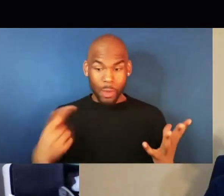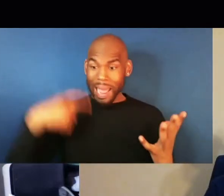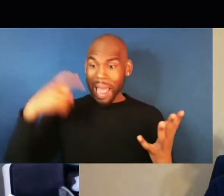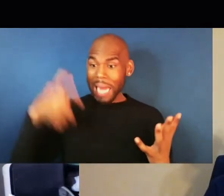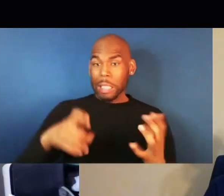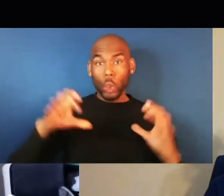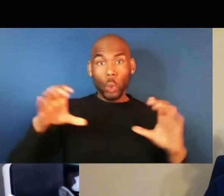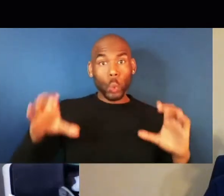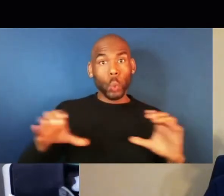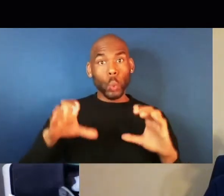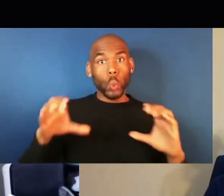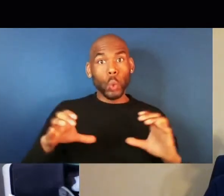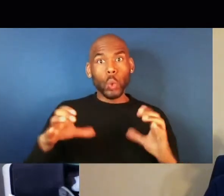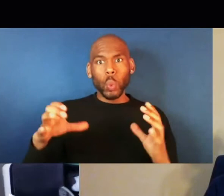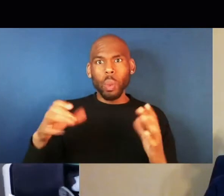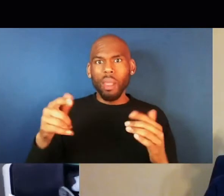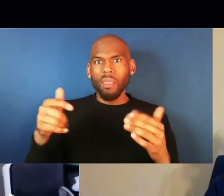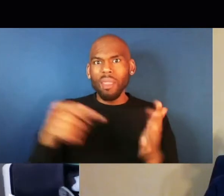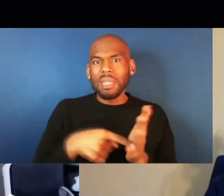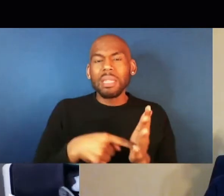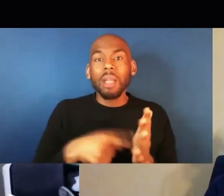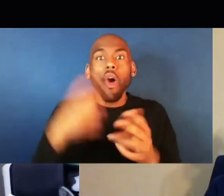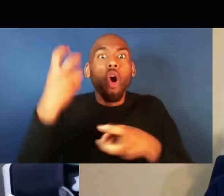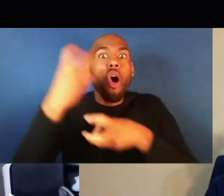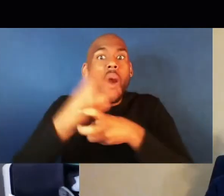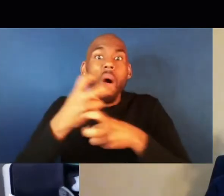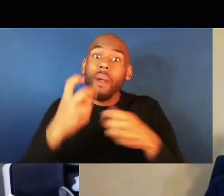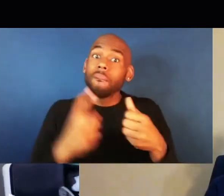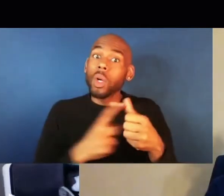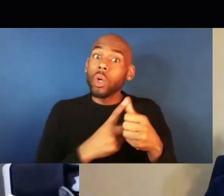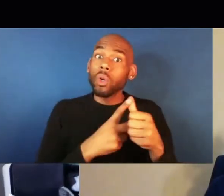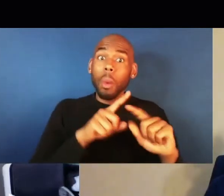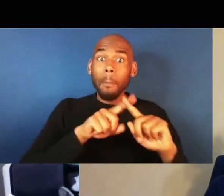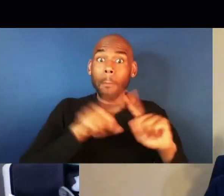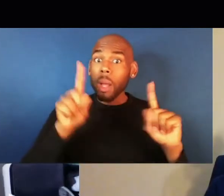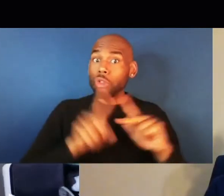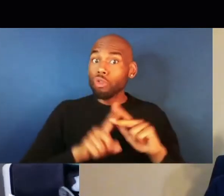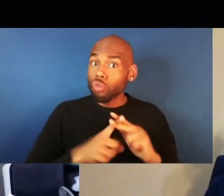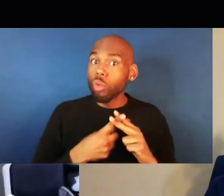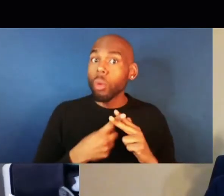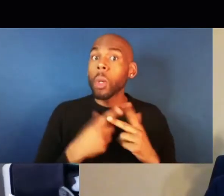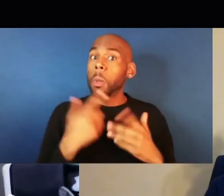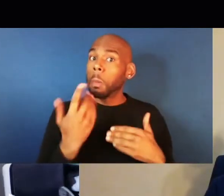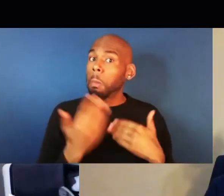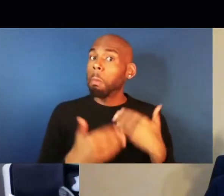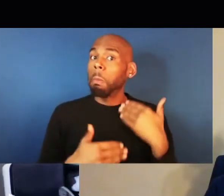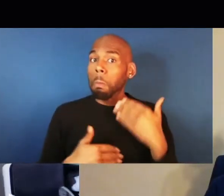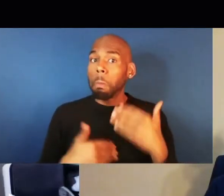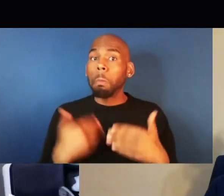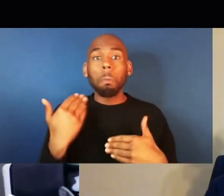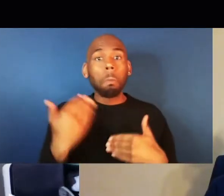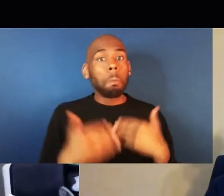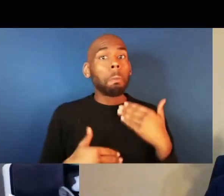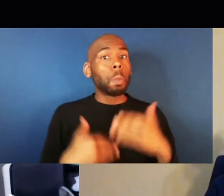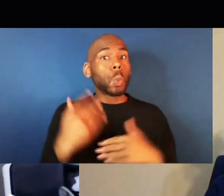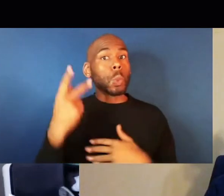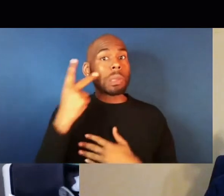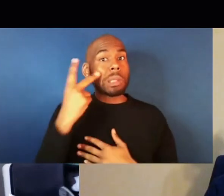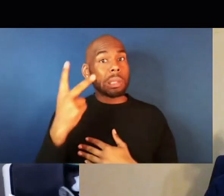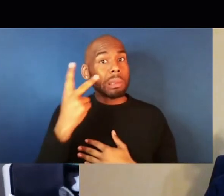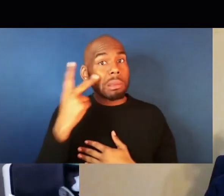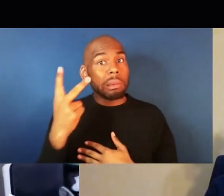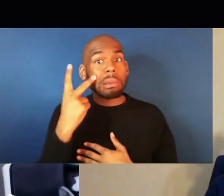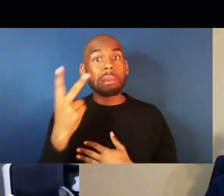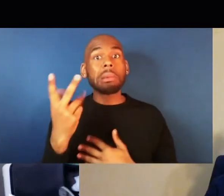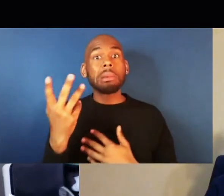to do this, yeah, it's going to be hard at first. But once you do it, once you get into it, then